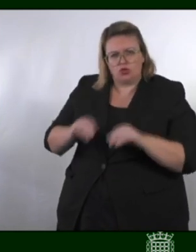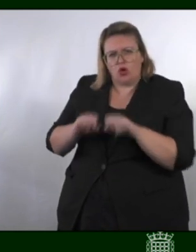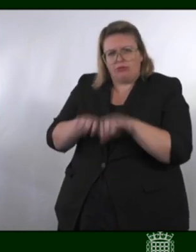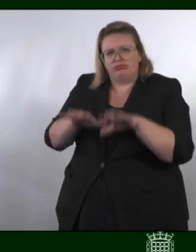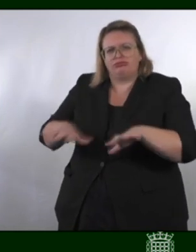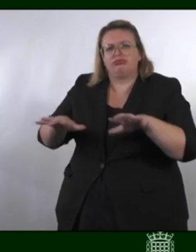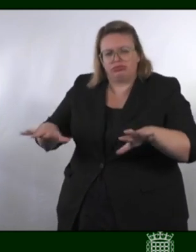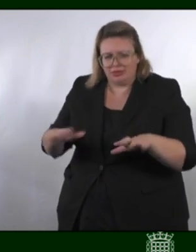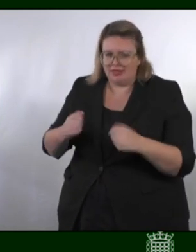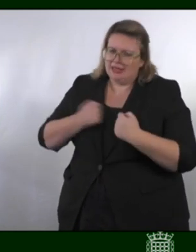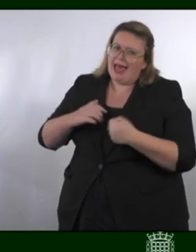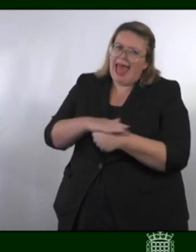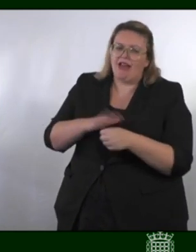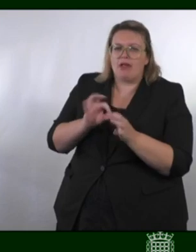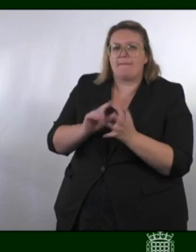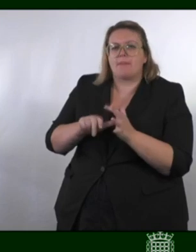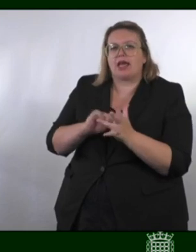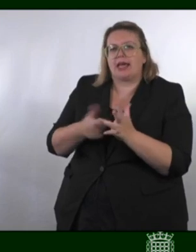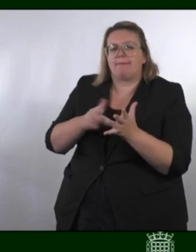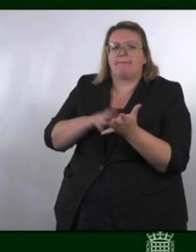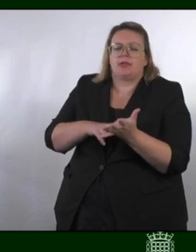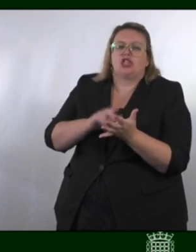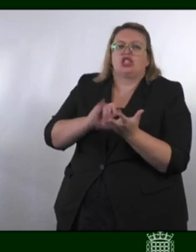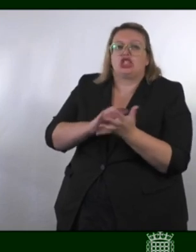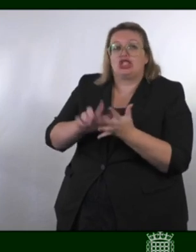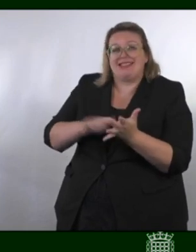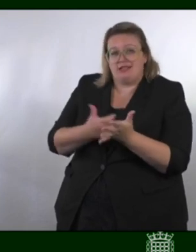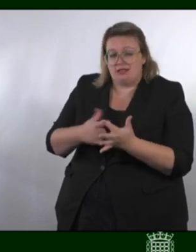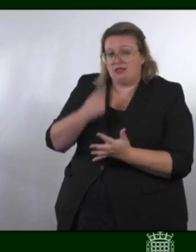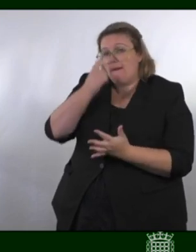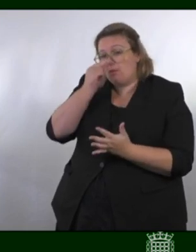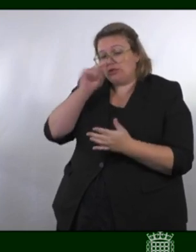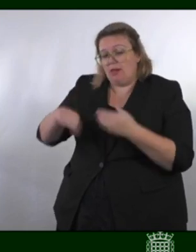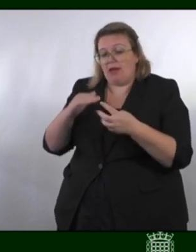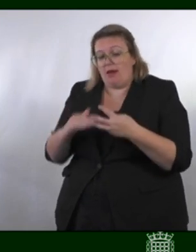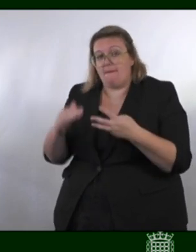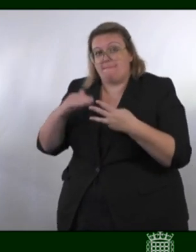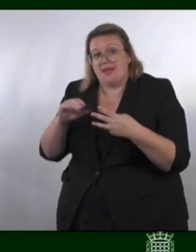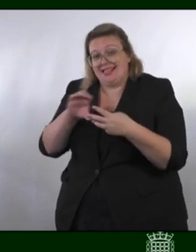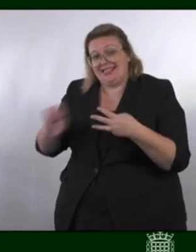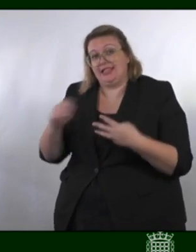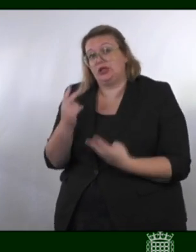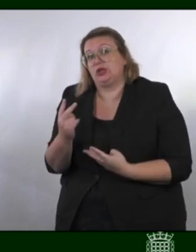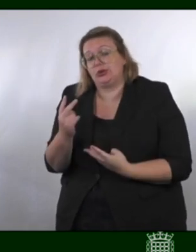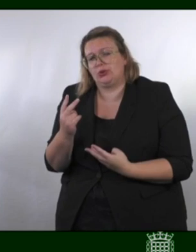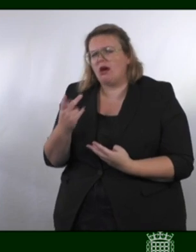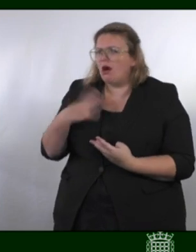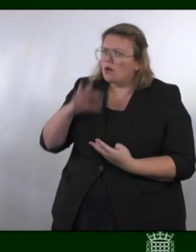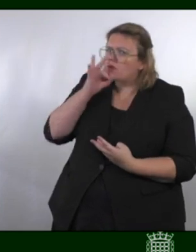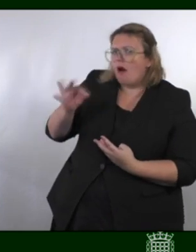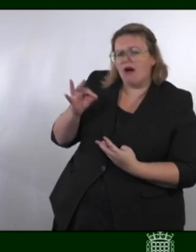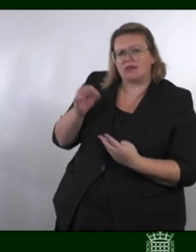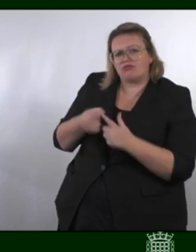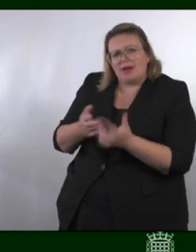soon find itself in Tier 2. Can my right honourable friend tell the people of my Aylesbury constituency how long we'd be expected to stay there,